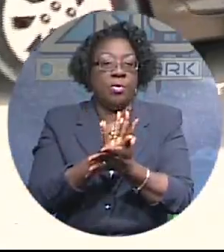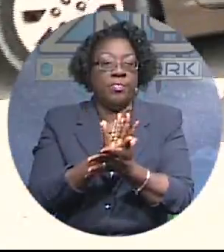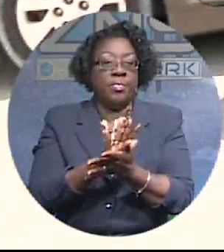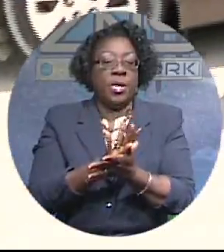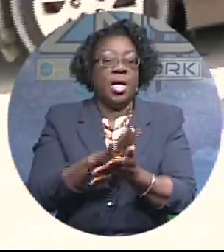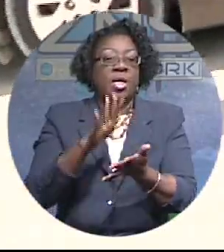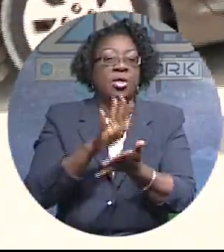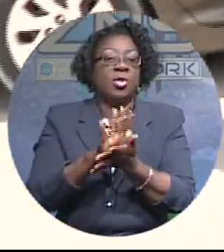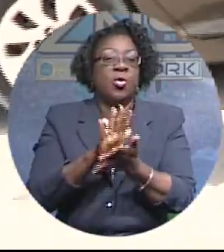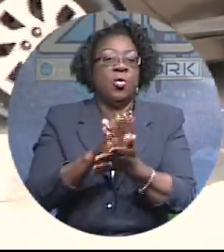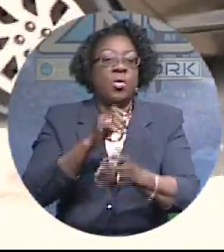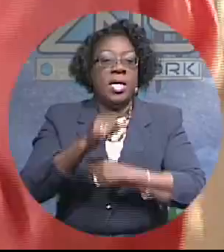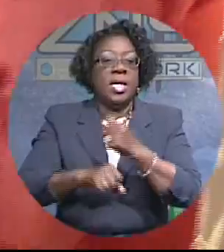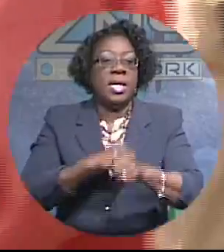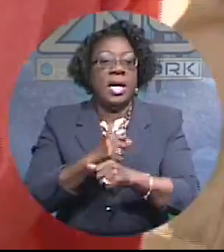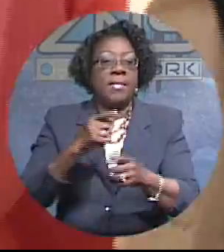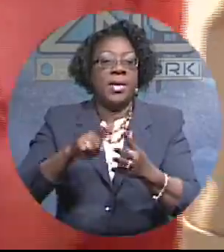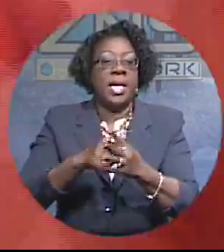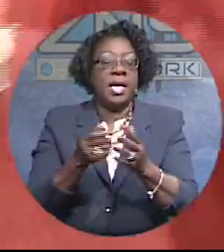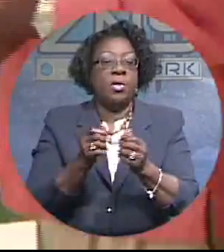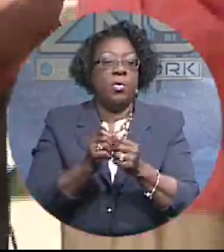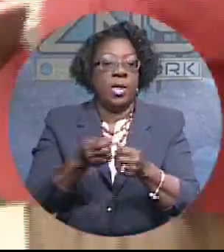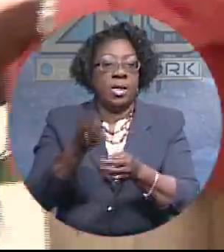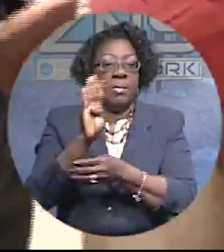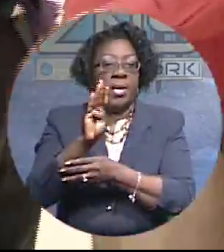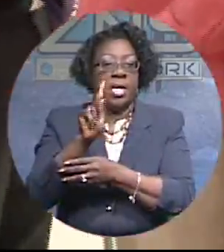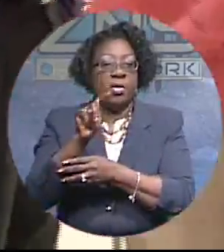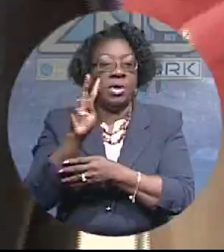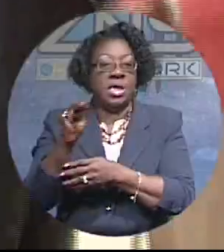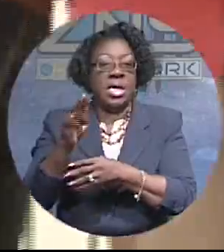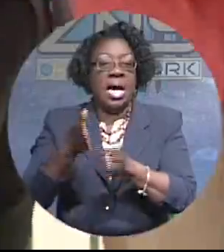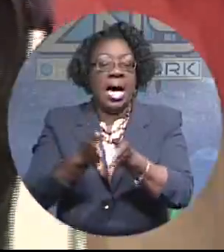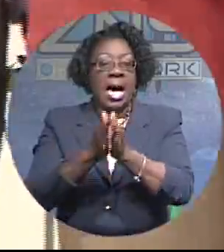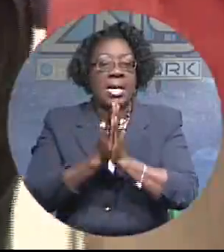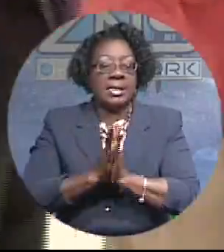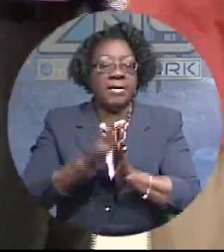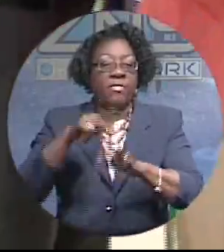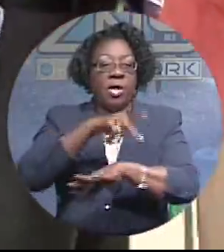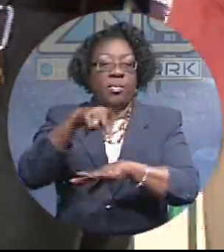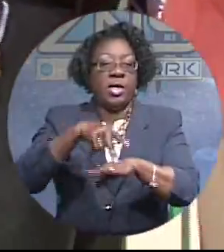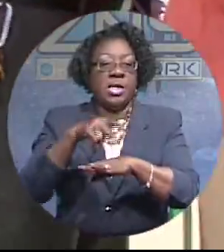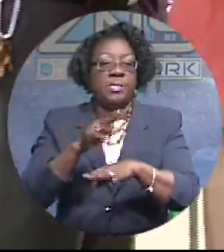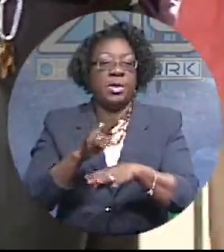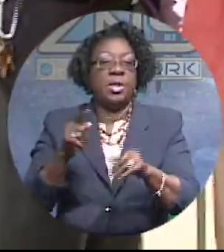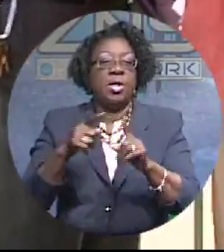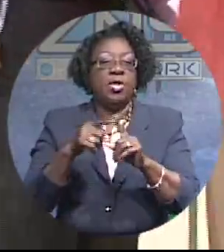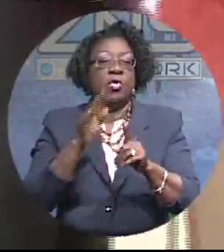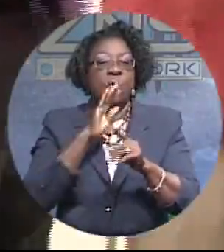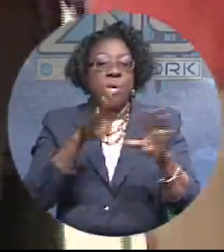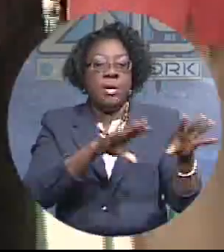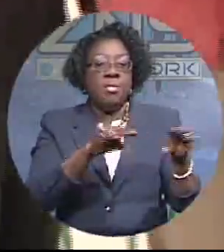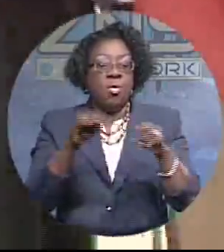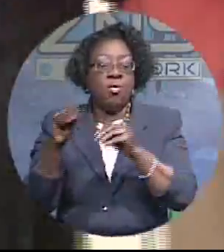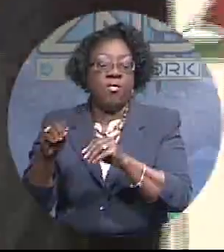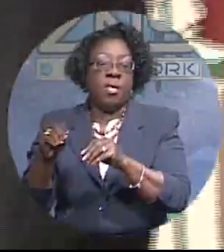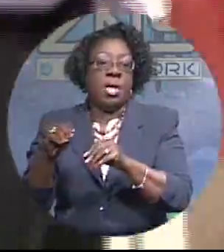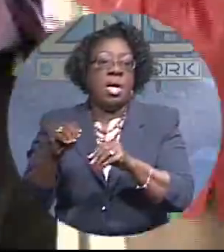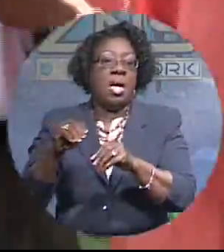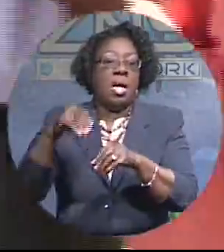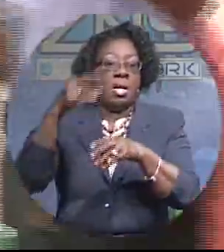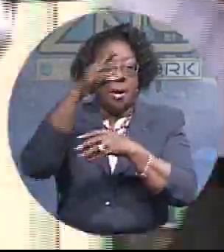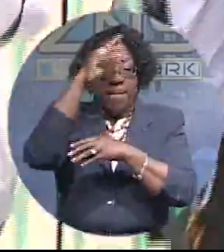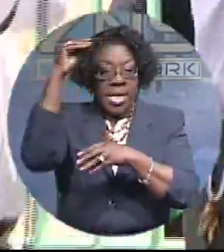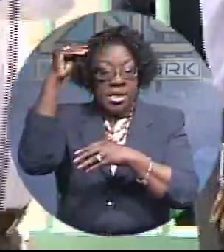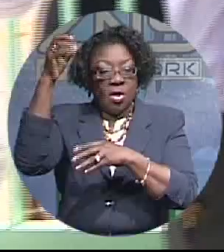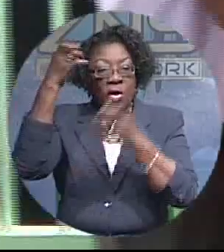The school year began with Bahamas Union of Teachers calling for the dismissal of the principal. The Education Minister Jerome Fitzgerald has, however, supported the